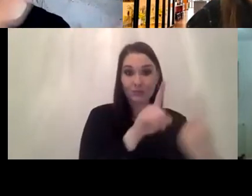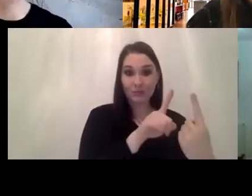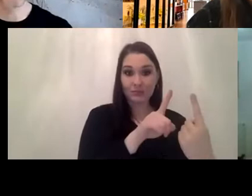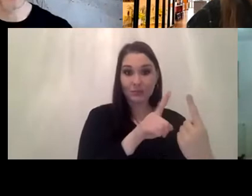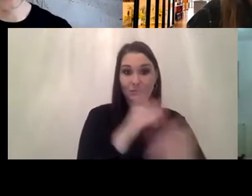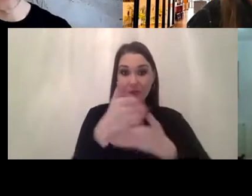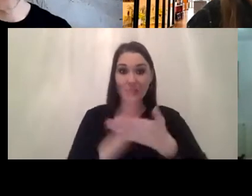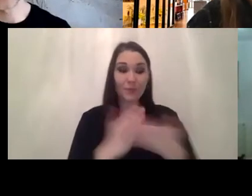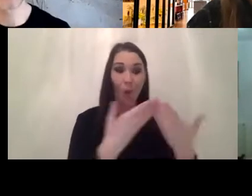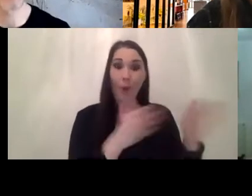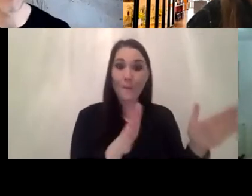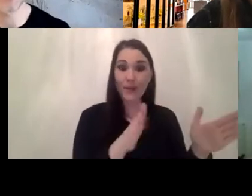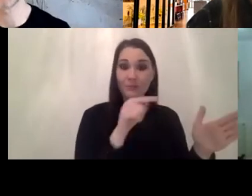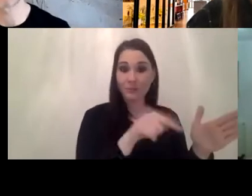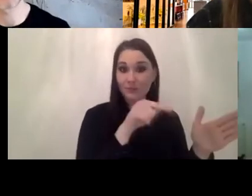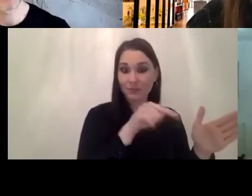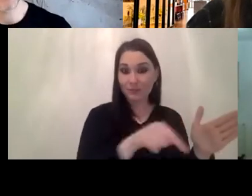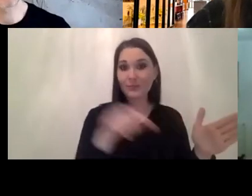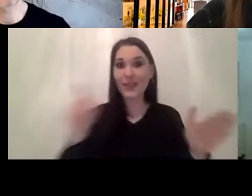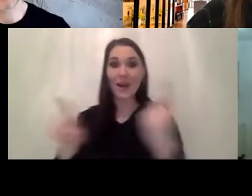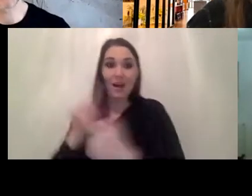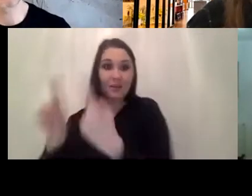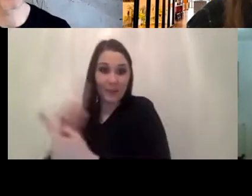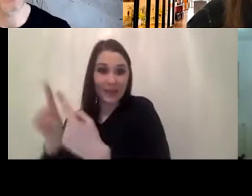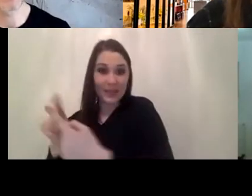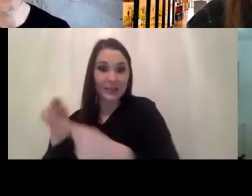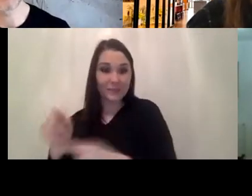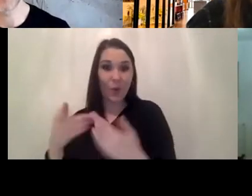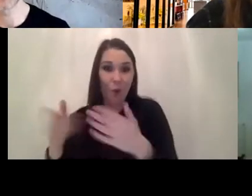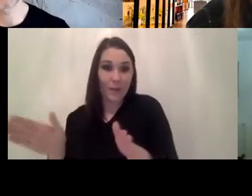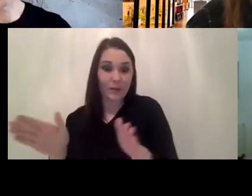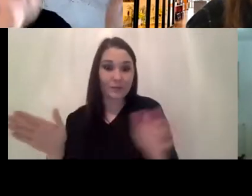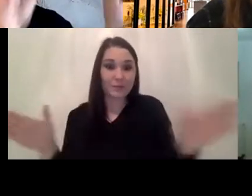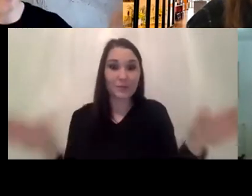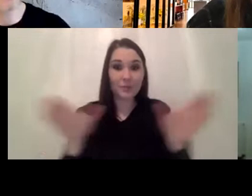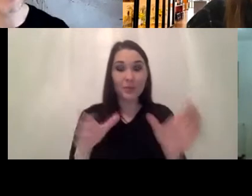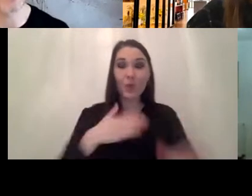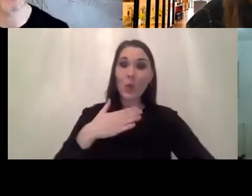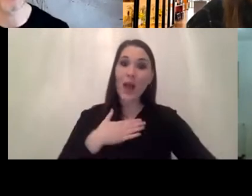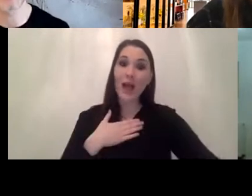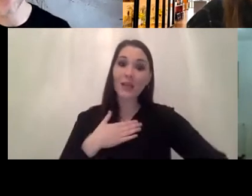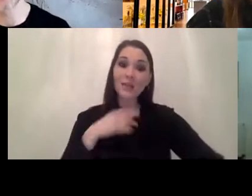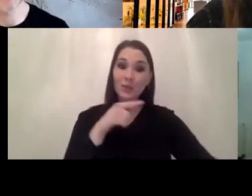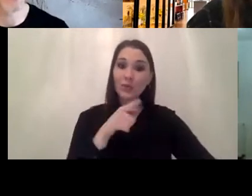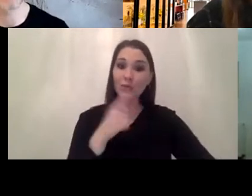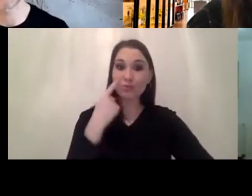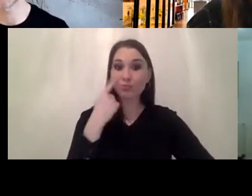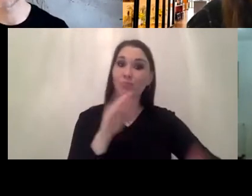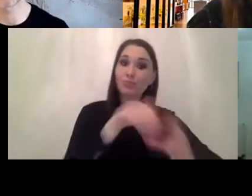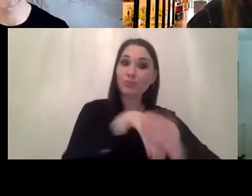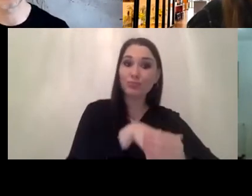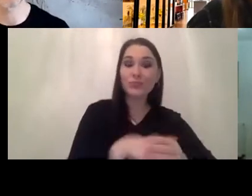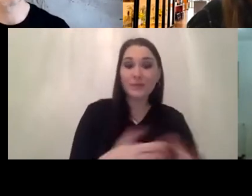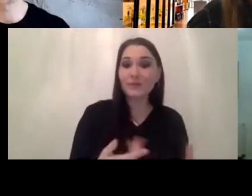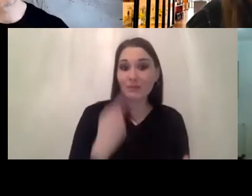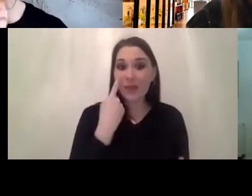to keep this open for this week. And if you want to participate, there's very clear, you have to do a bit of setup up front to make